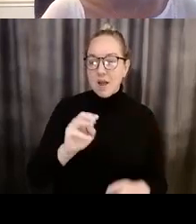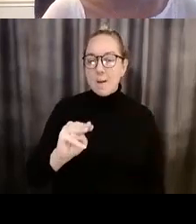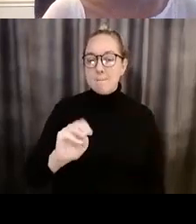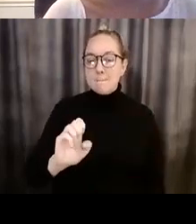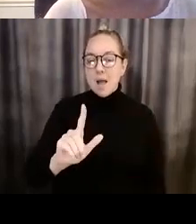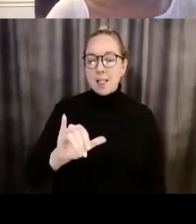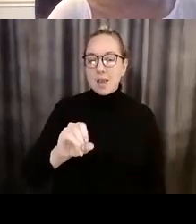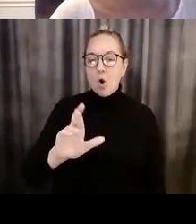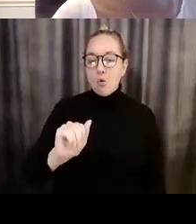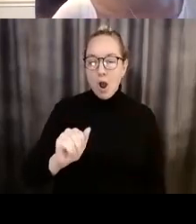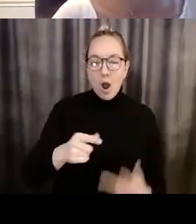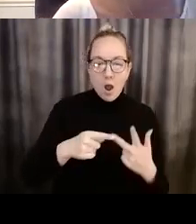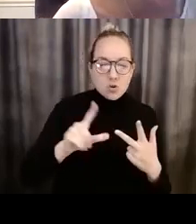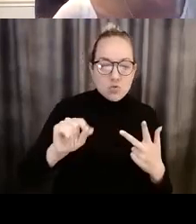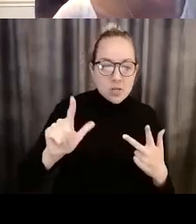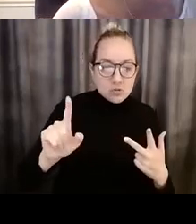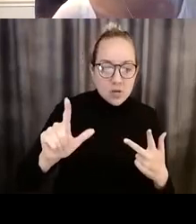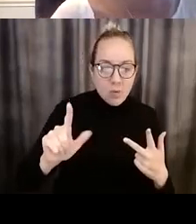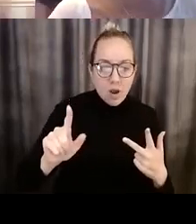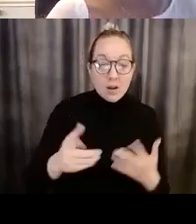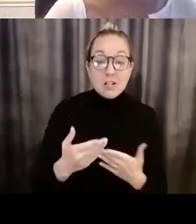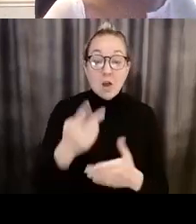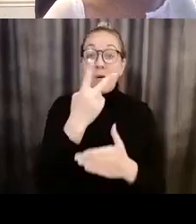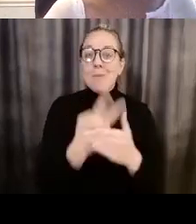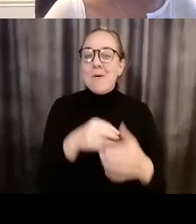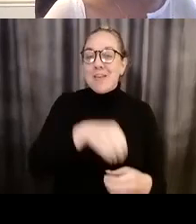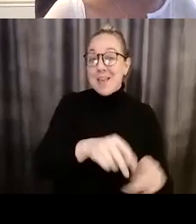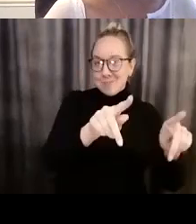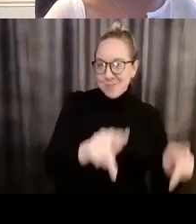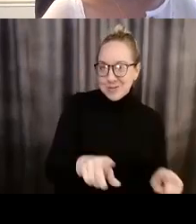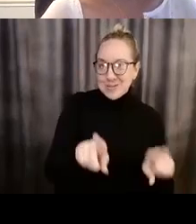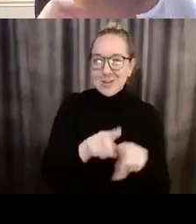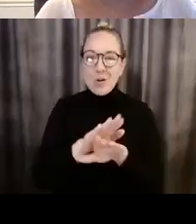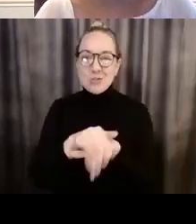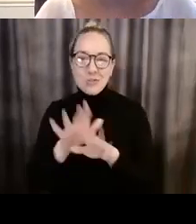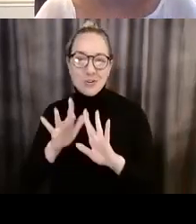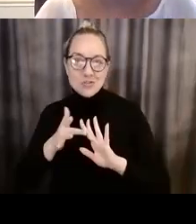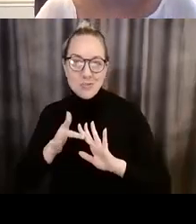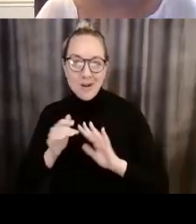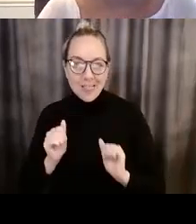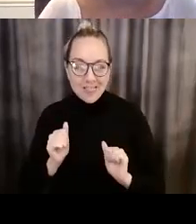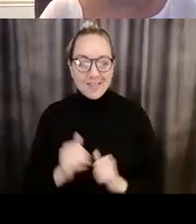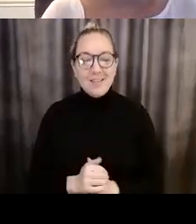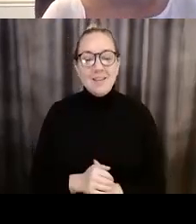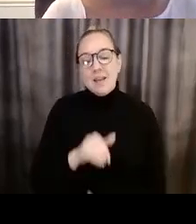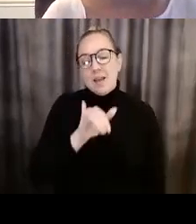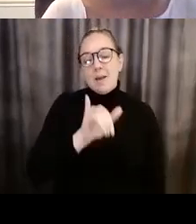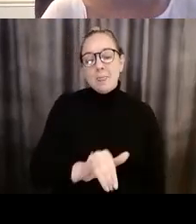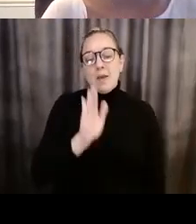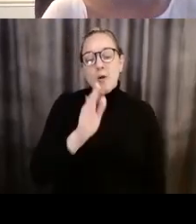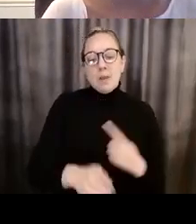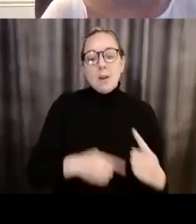2021, offered both in person and virtually. And this is going to be about the portrayal